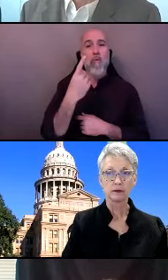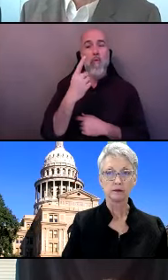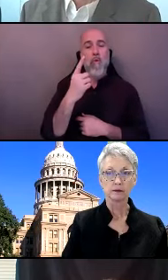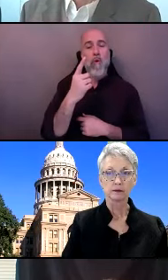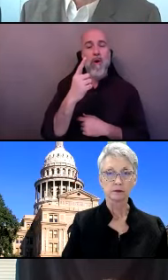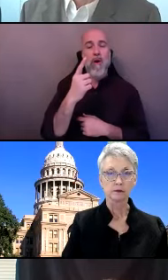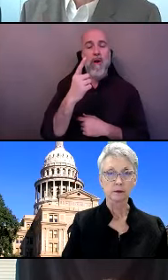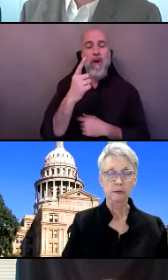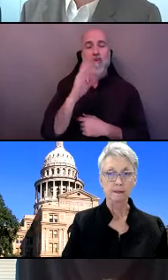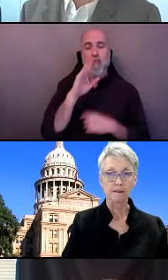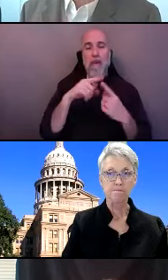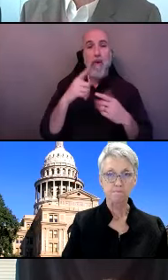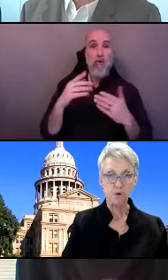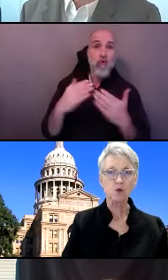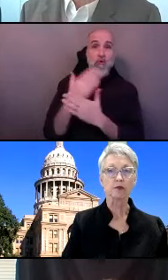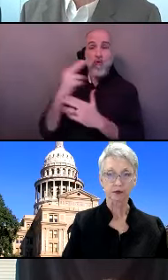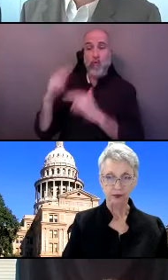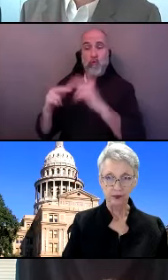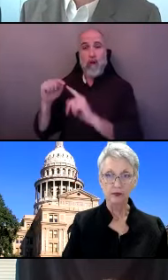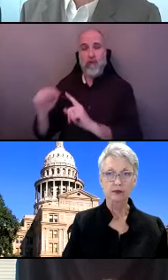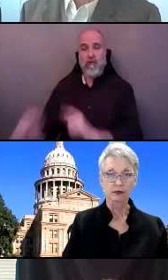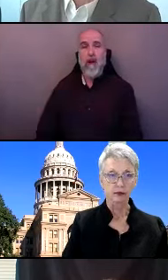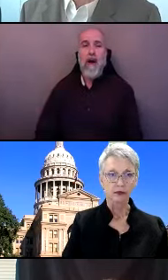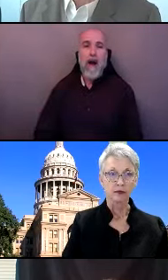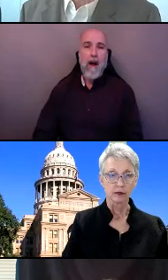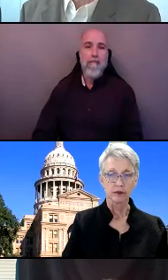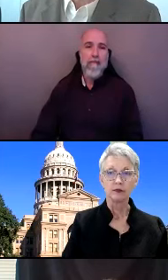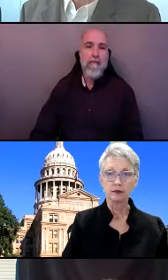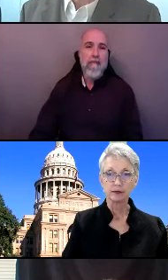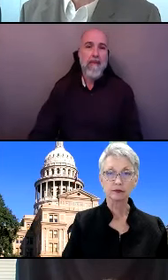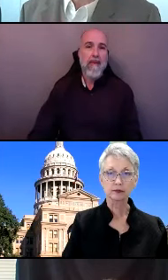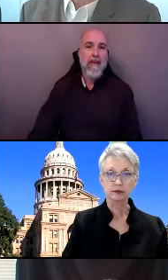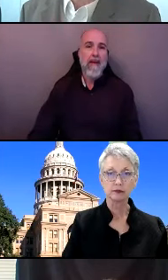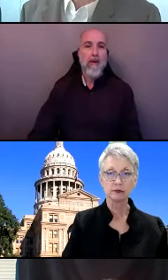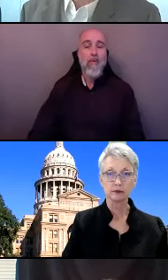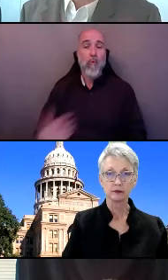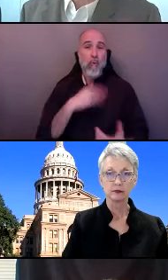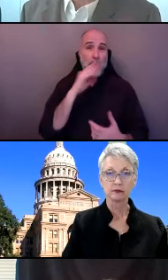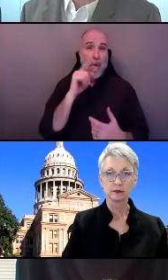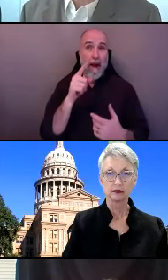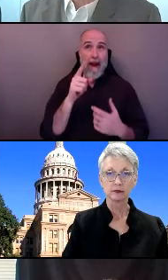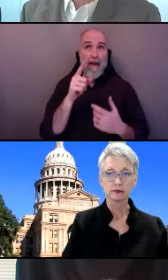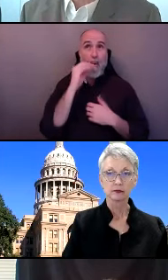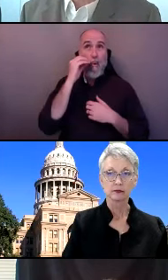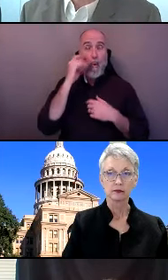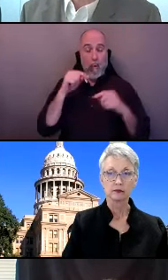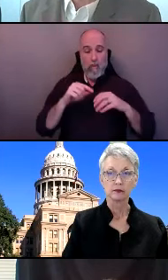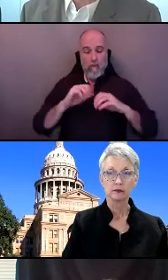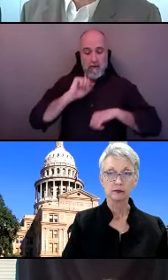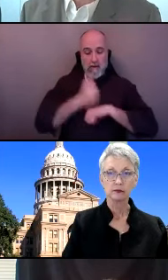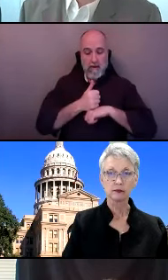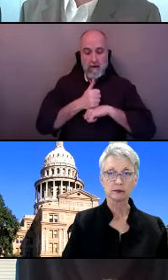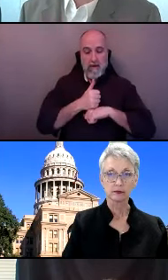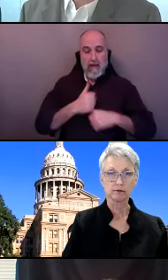point that you made about new construction. Because, we're talking about the lifespan of a home, now that we're building in